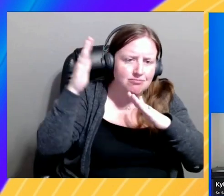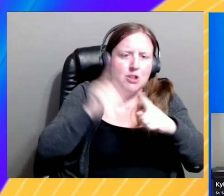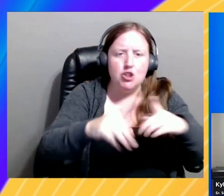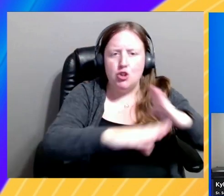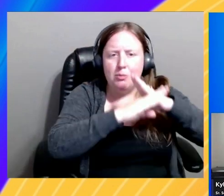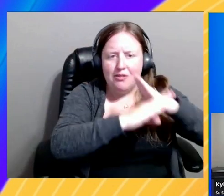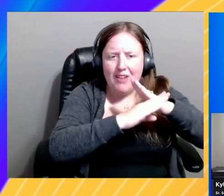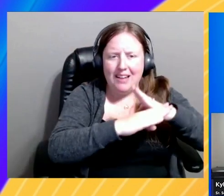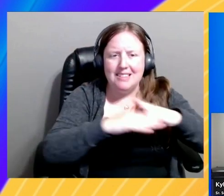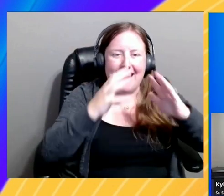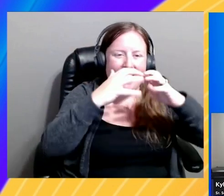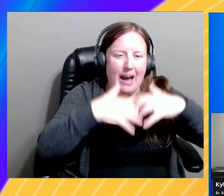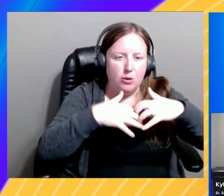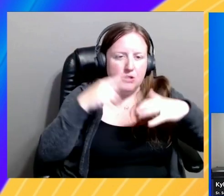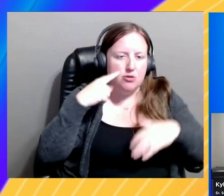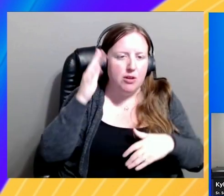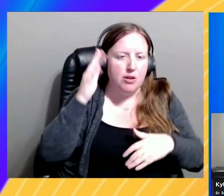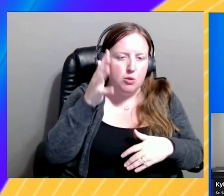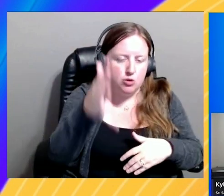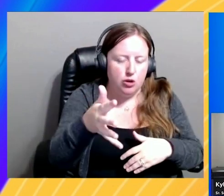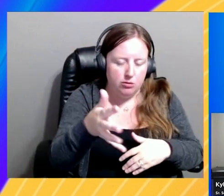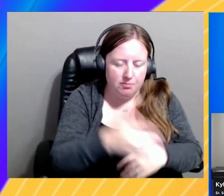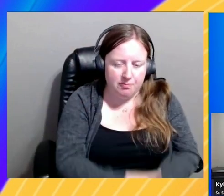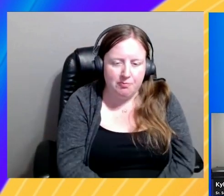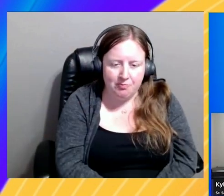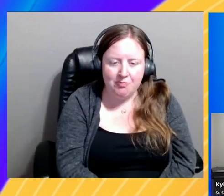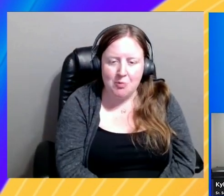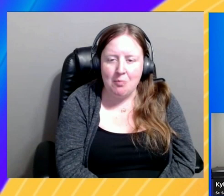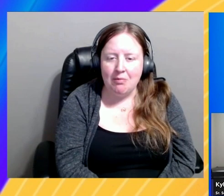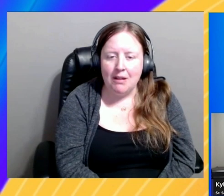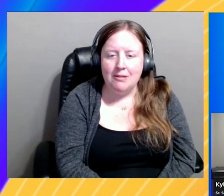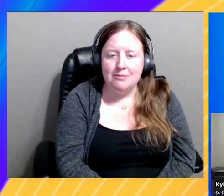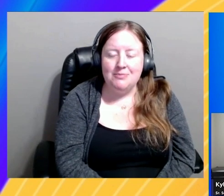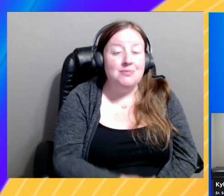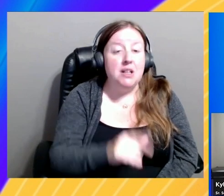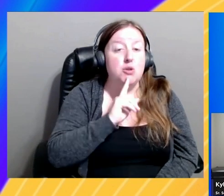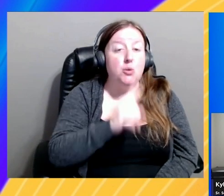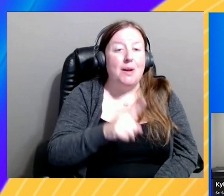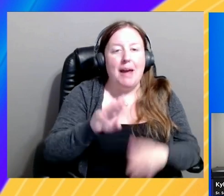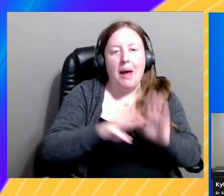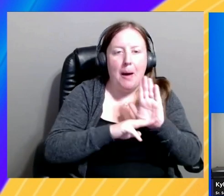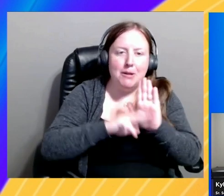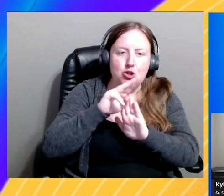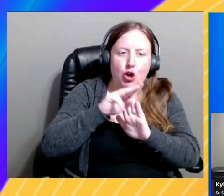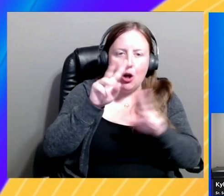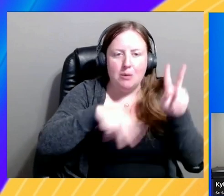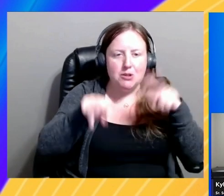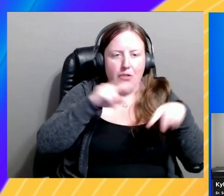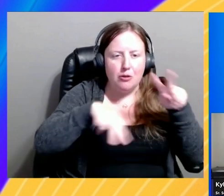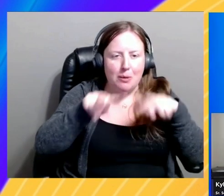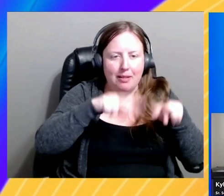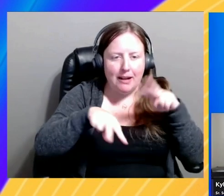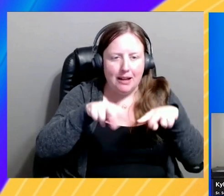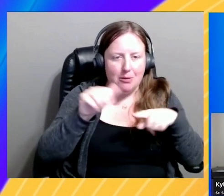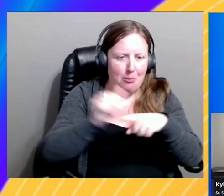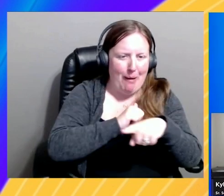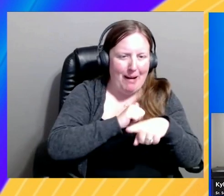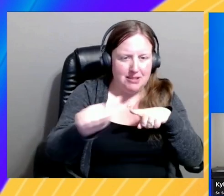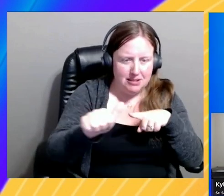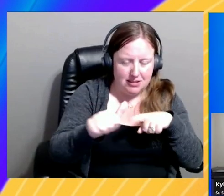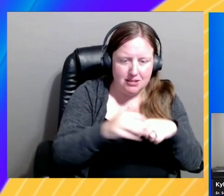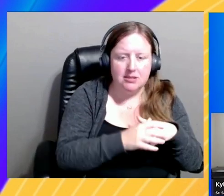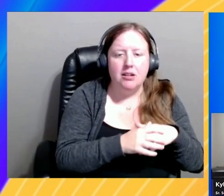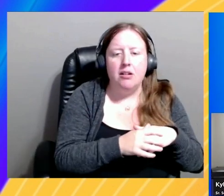future. So this is kind of like a really mature observability practice. Like I mentioned